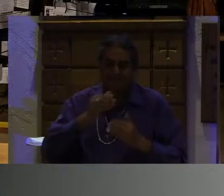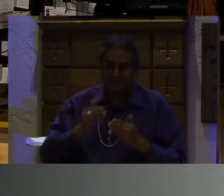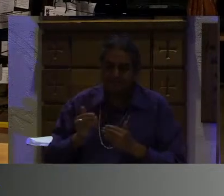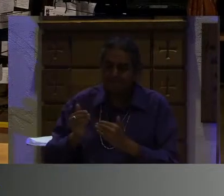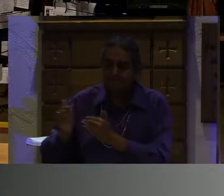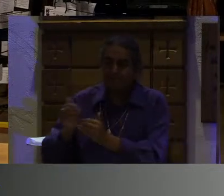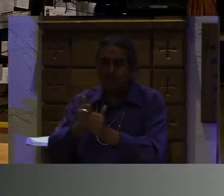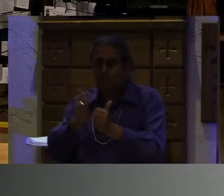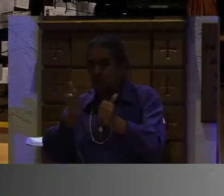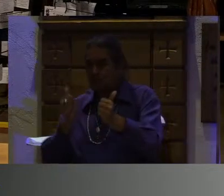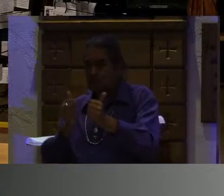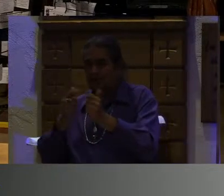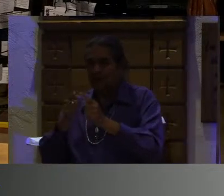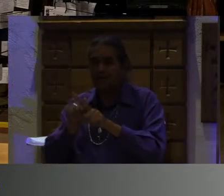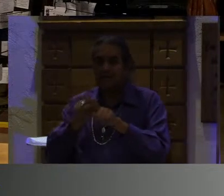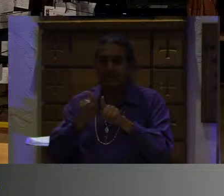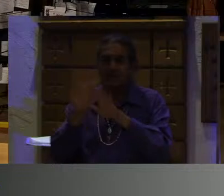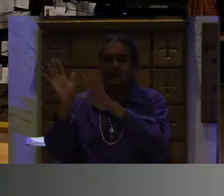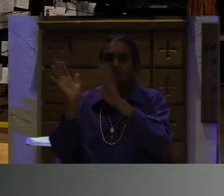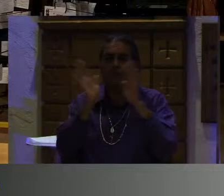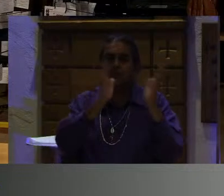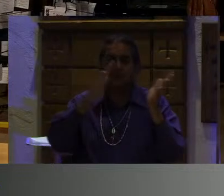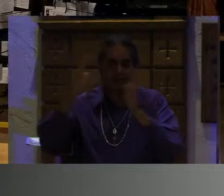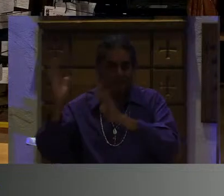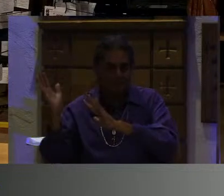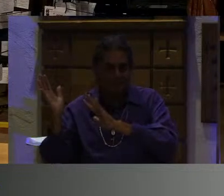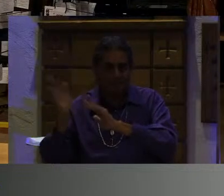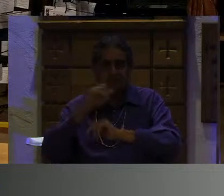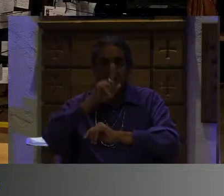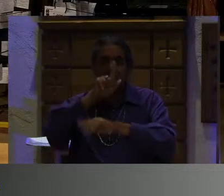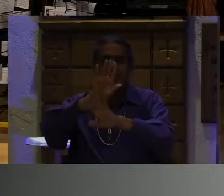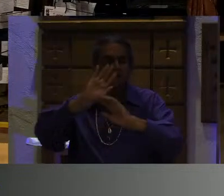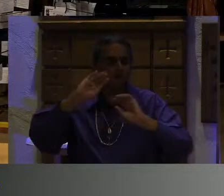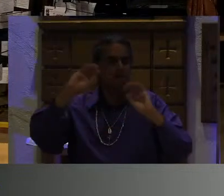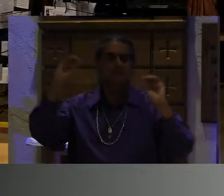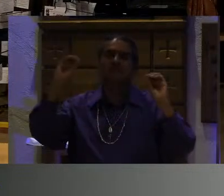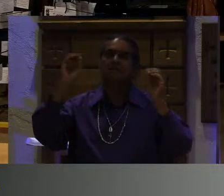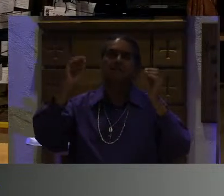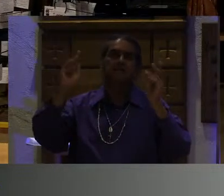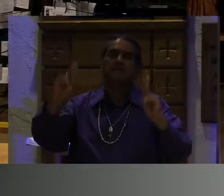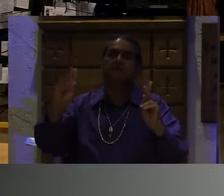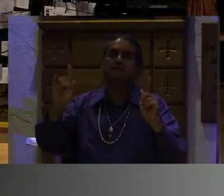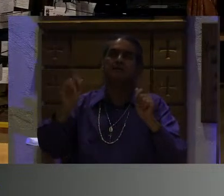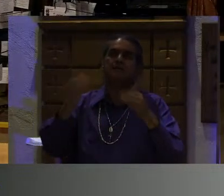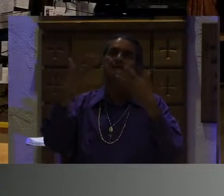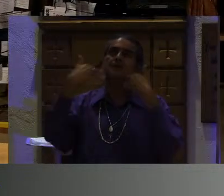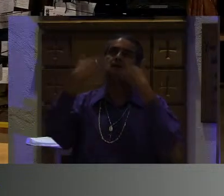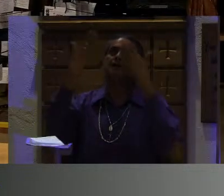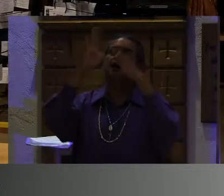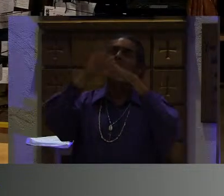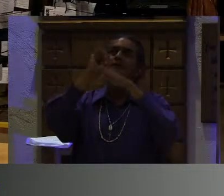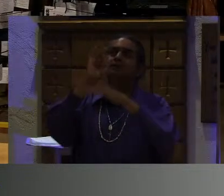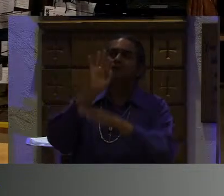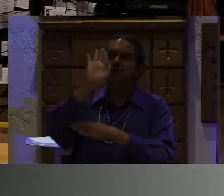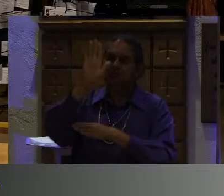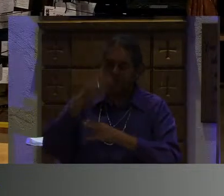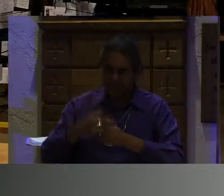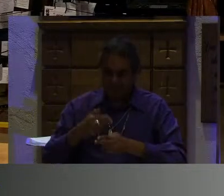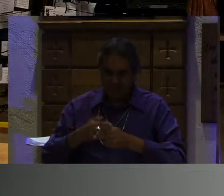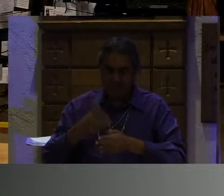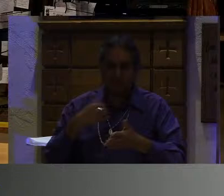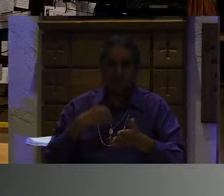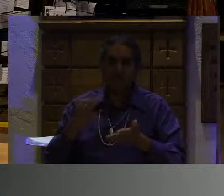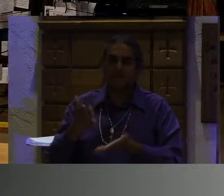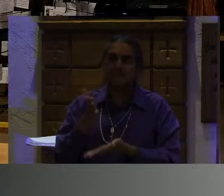away like the wind. There is none who calls upon your name, who rouses himself